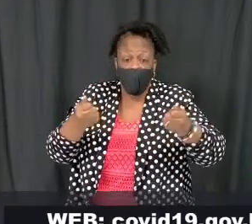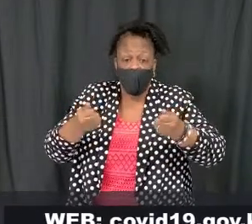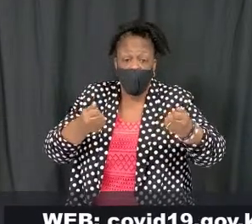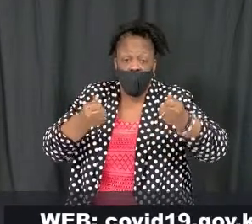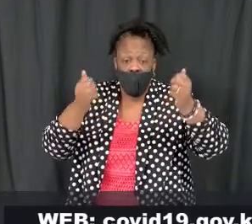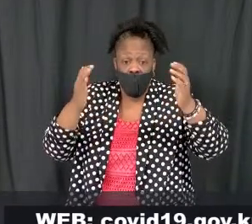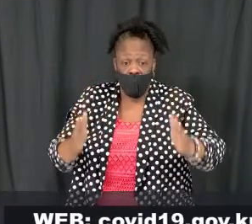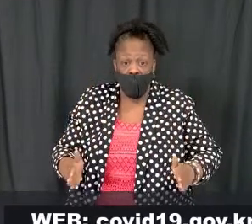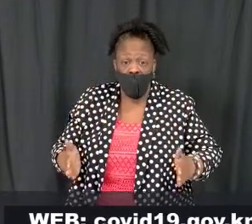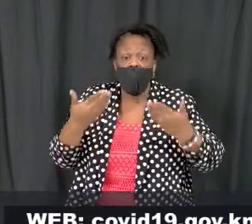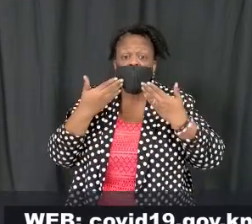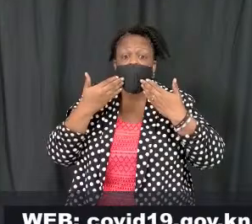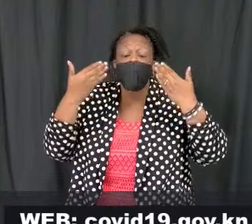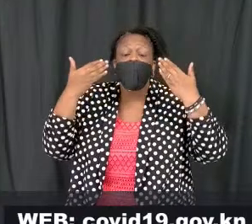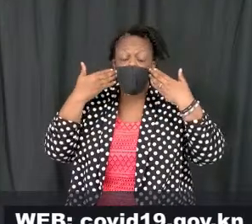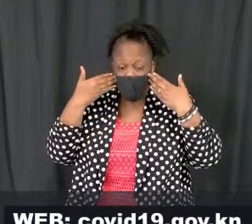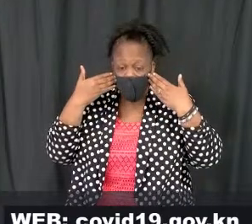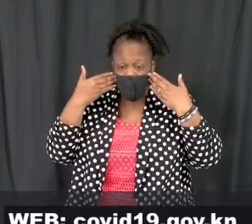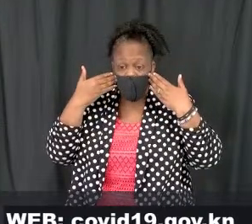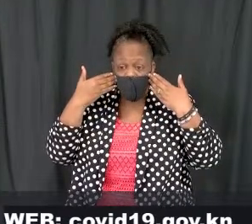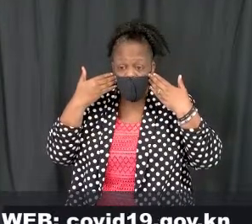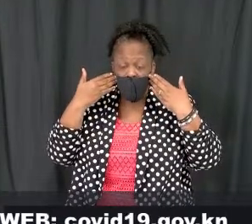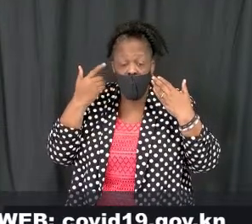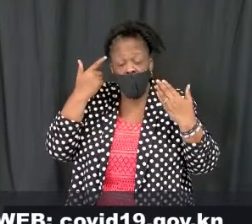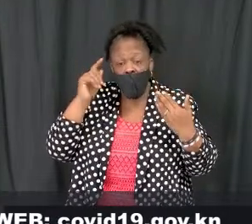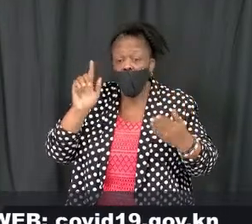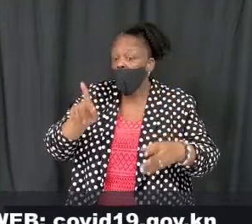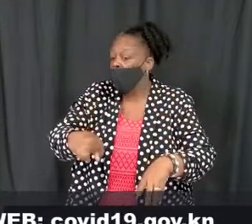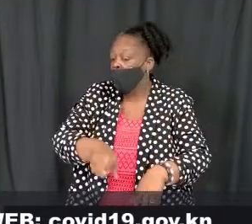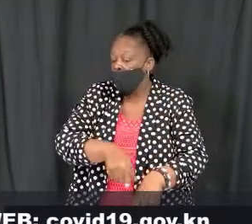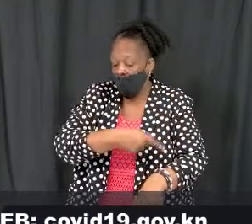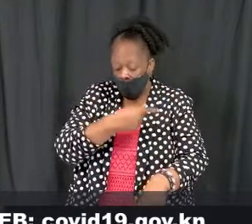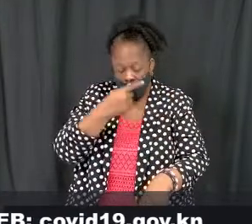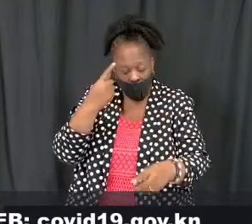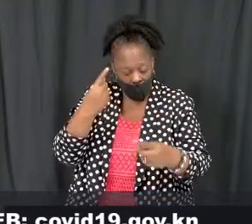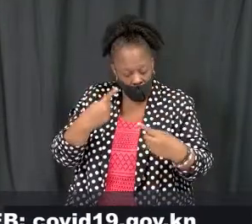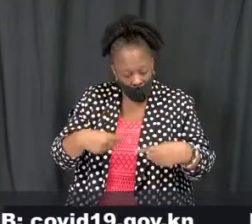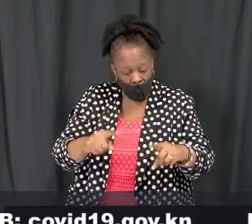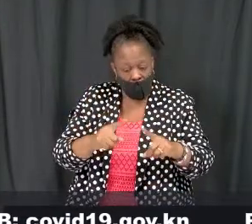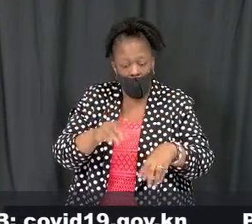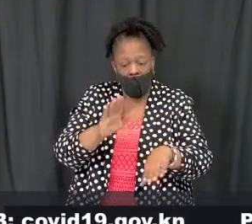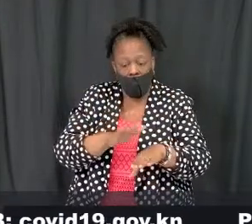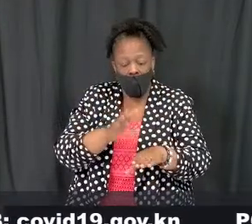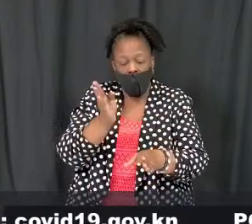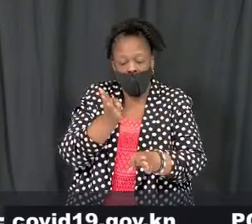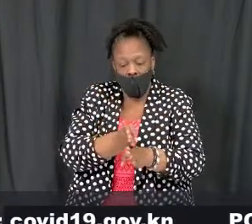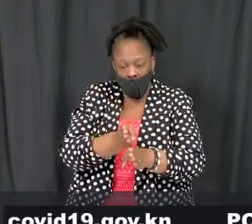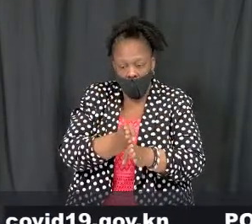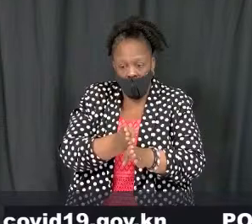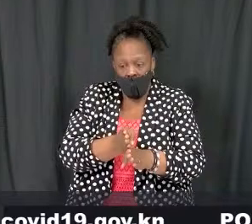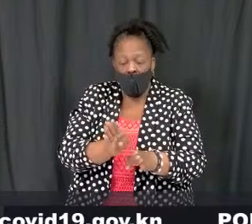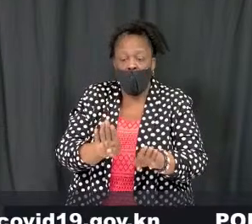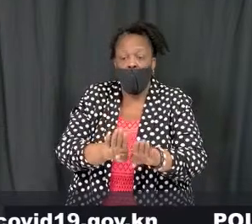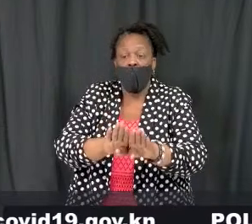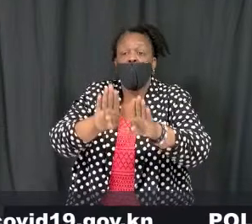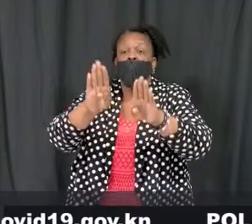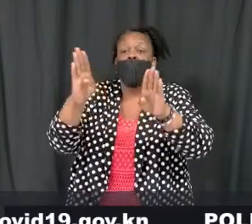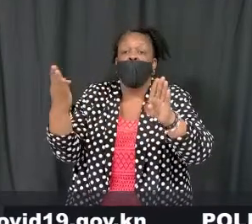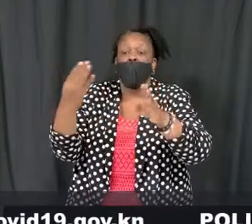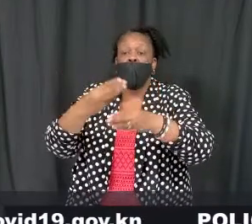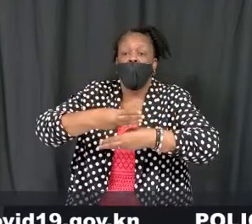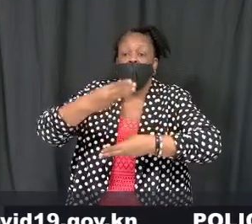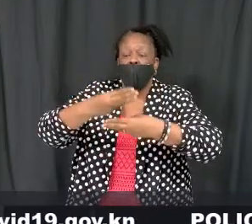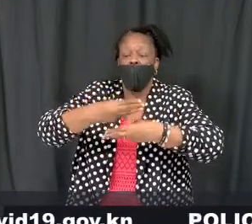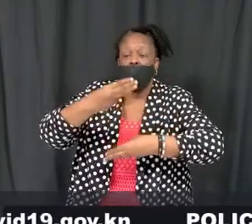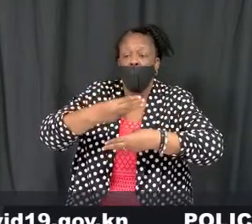and all passengers to wear masks for the duration of the journey, and maintain open windows if